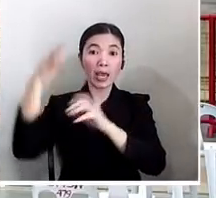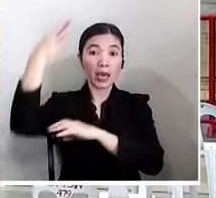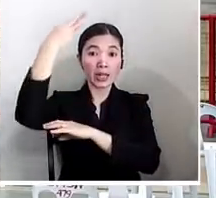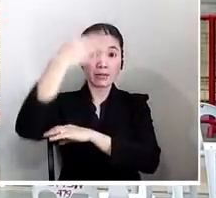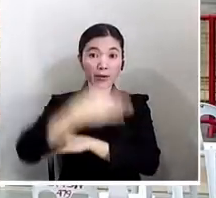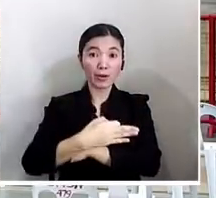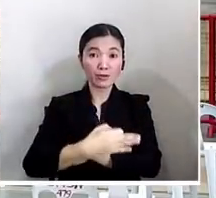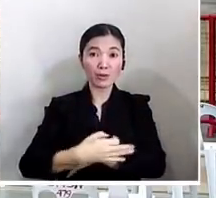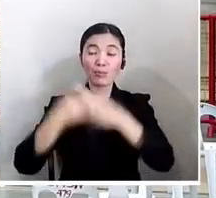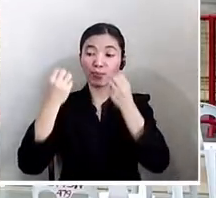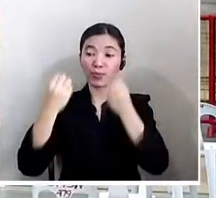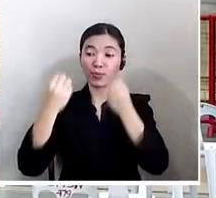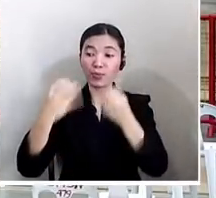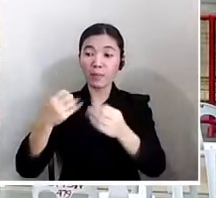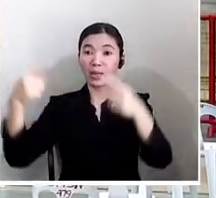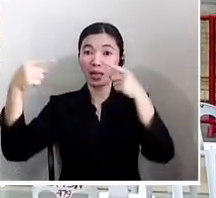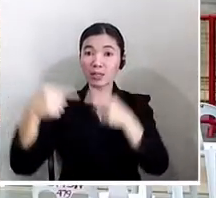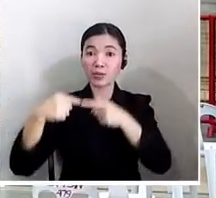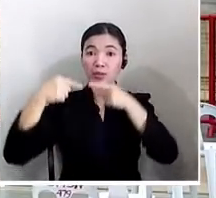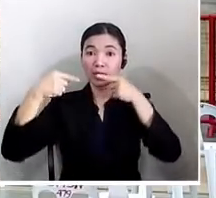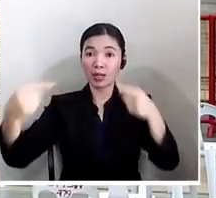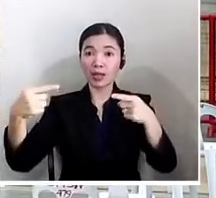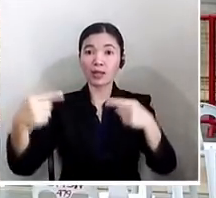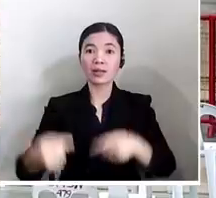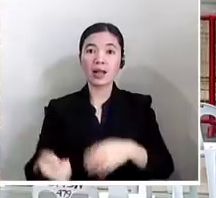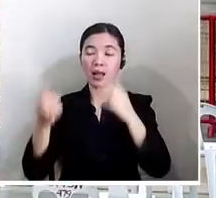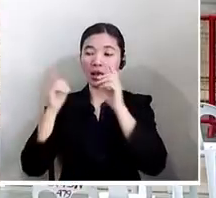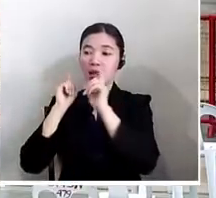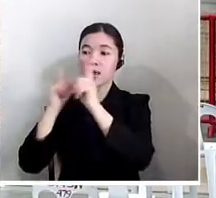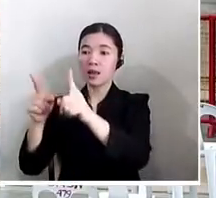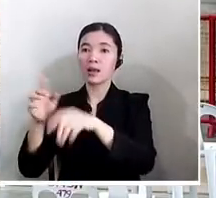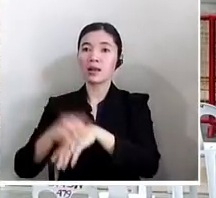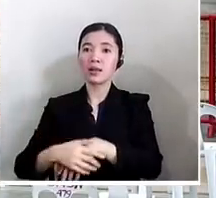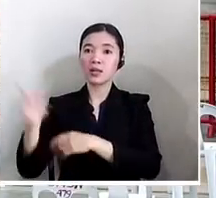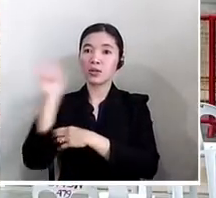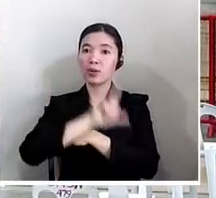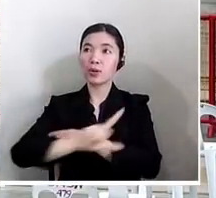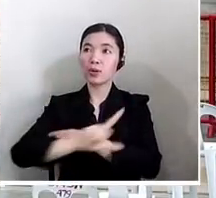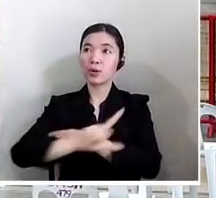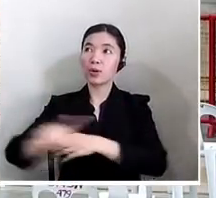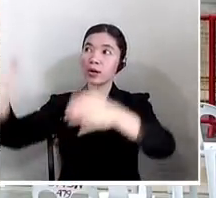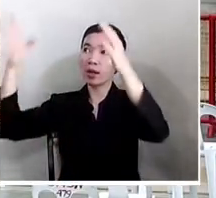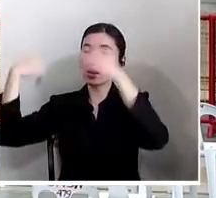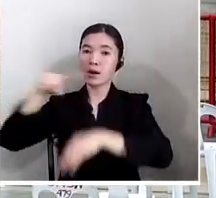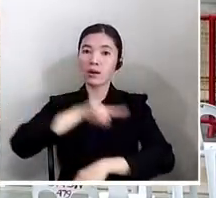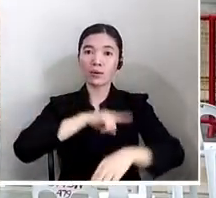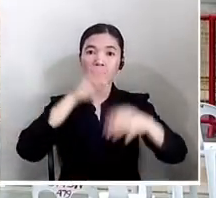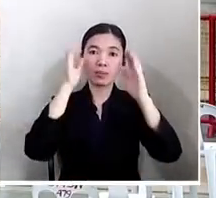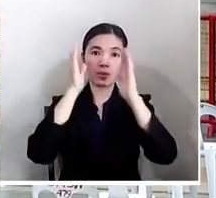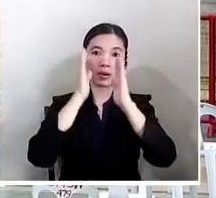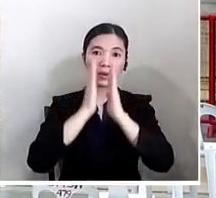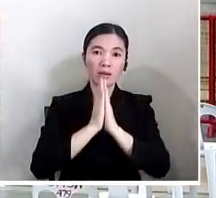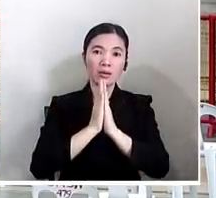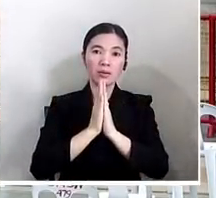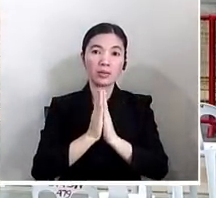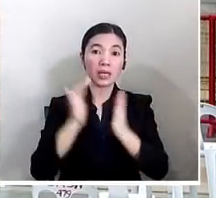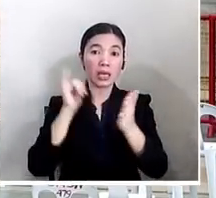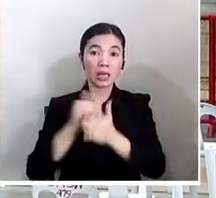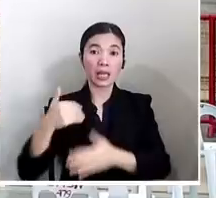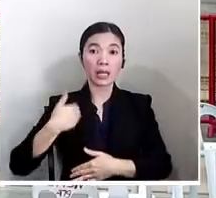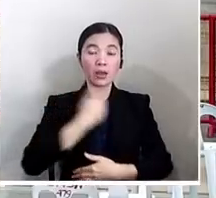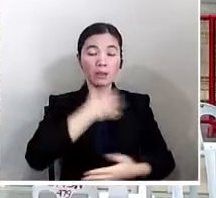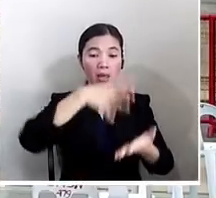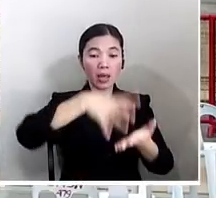and opposition, let us pray to the Lord. Lord, hear our prayer. That we may learn to trust